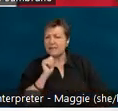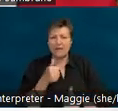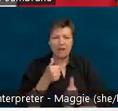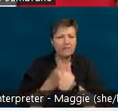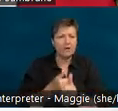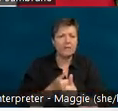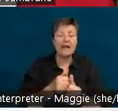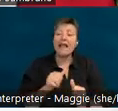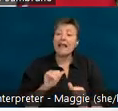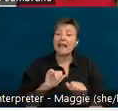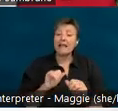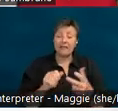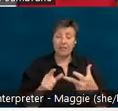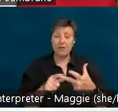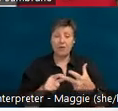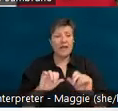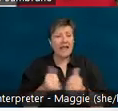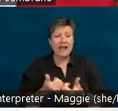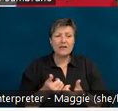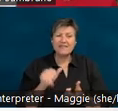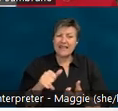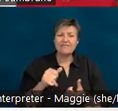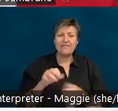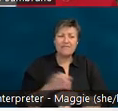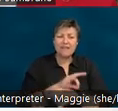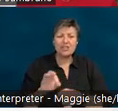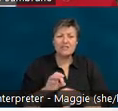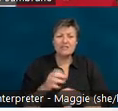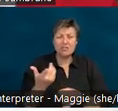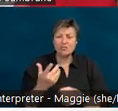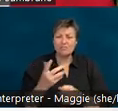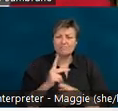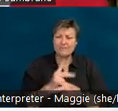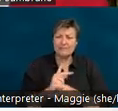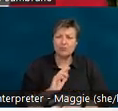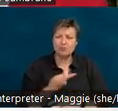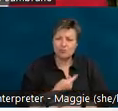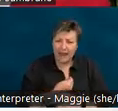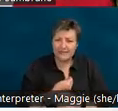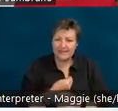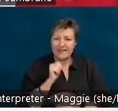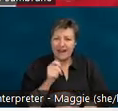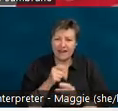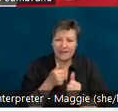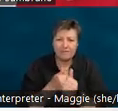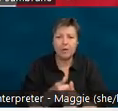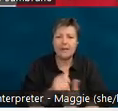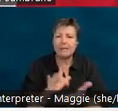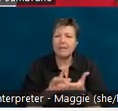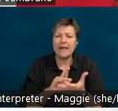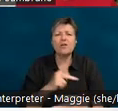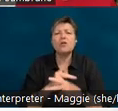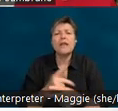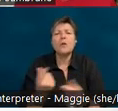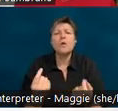trans and gender nonconforming individuals from seeking medical care? So I want to start us off by reading a quote from the